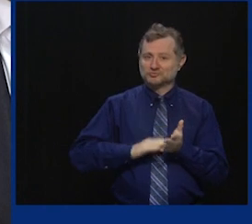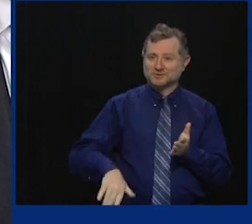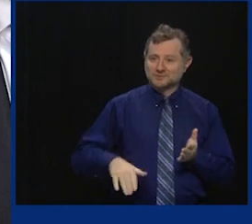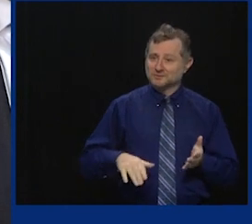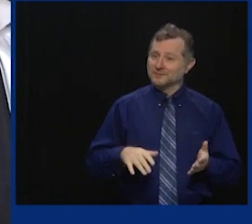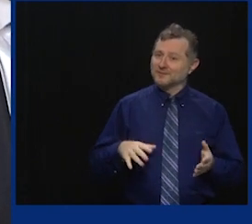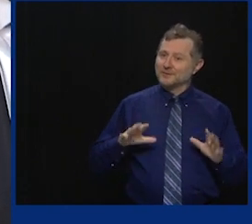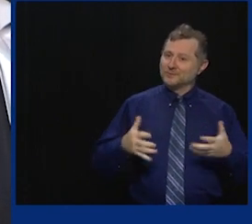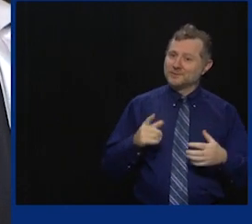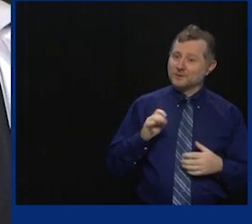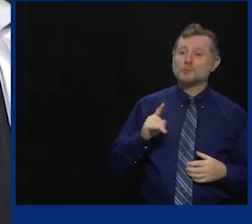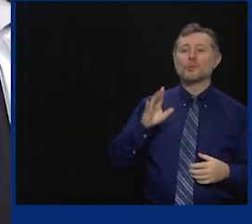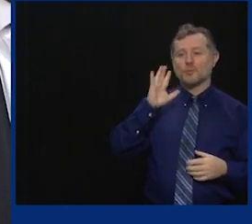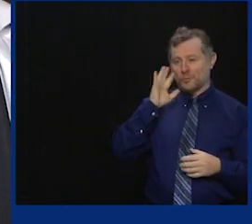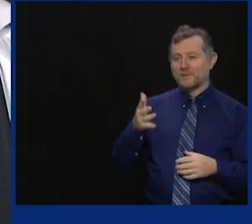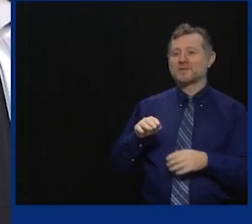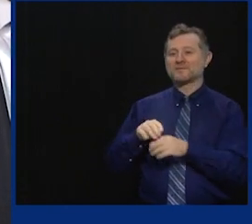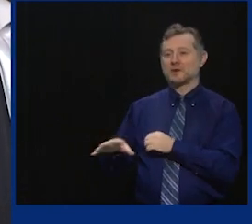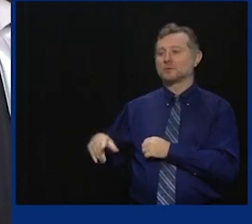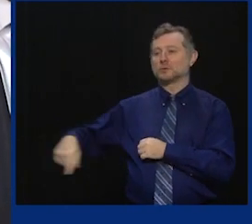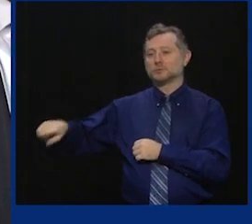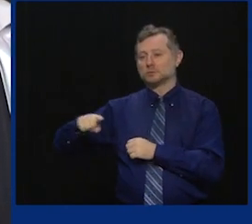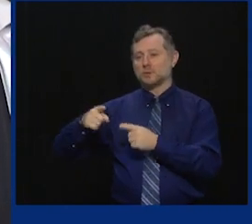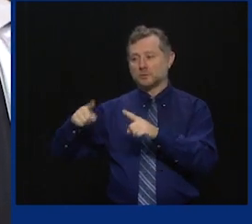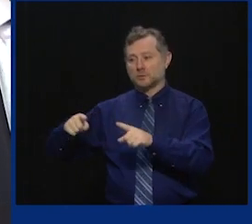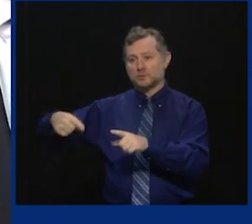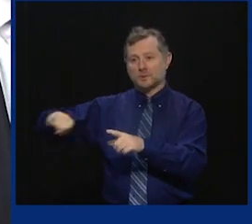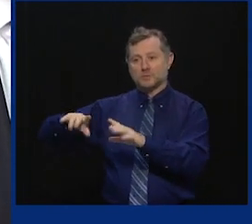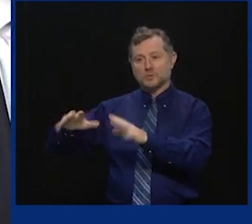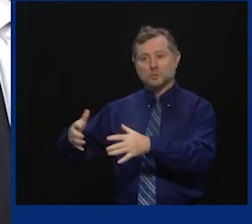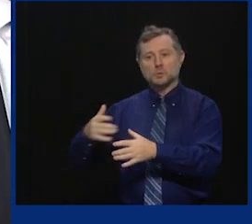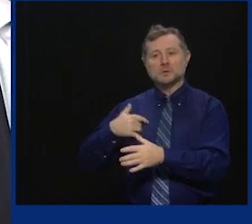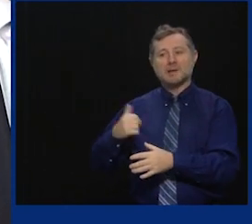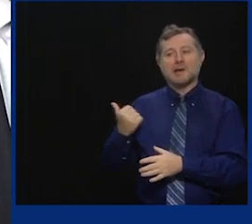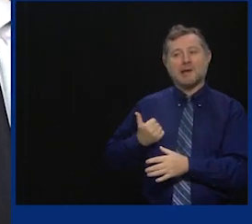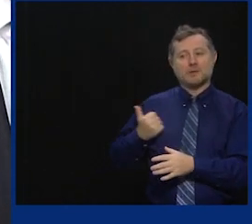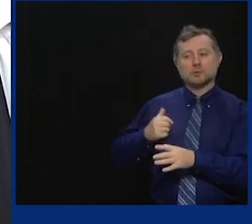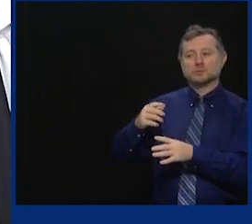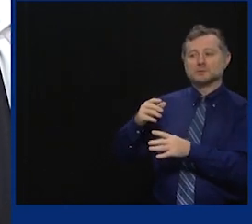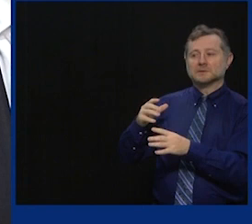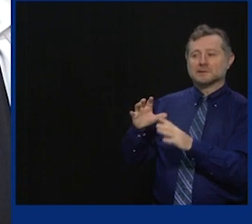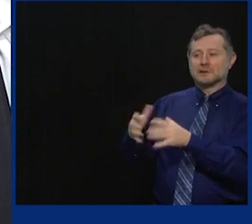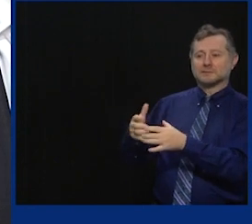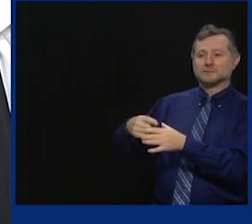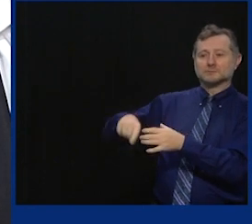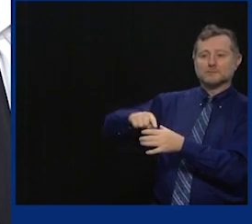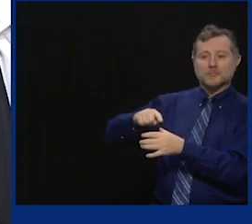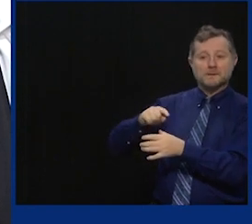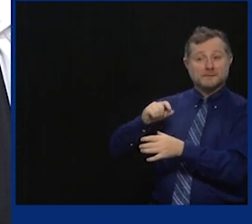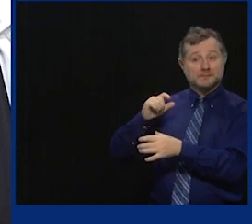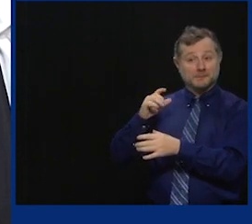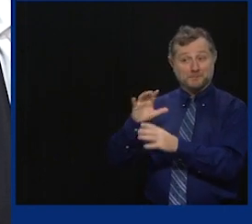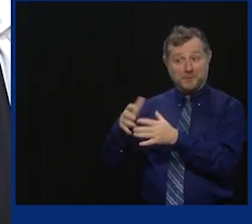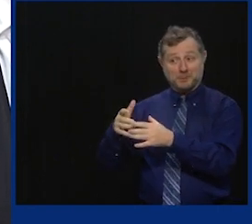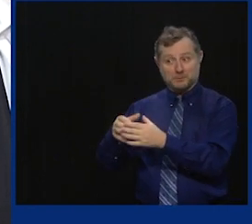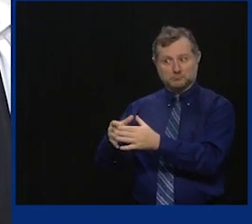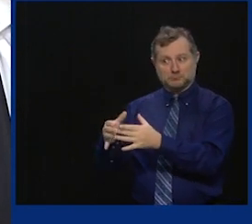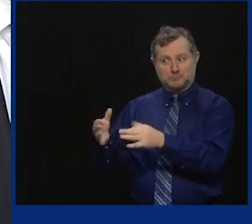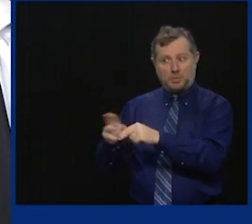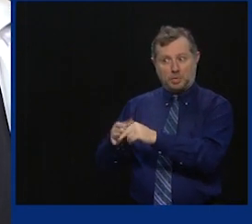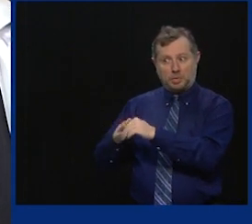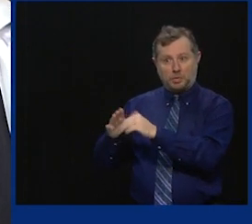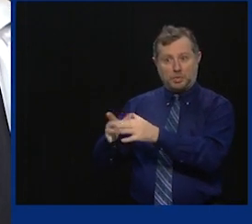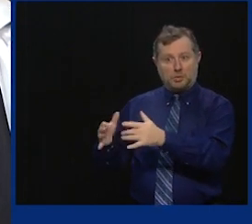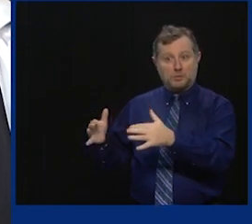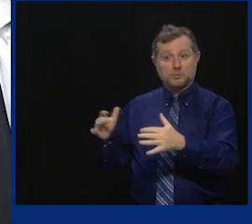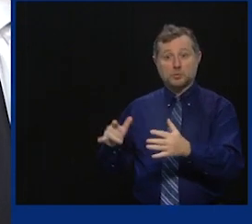what is going on in that environment. That includes the game activity. It's about reducing the population. Population went up. We have worked very hard in the state of New York to